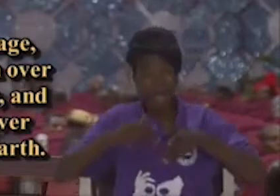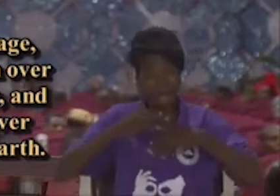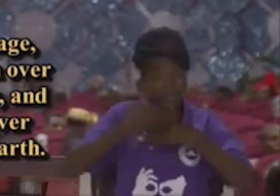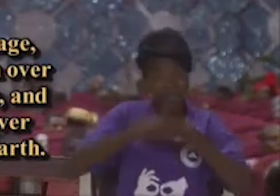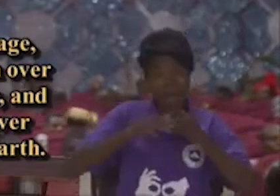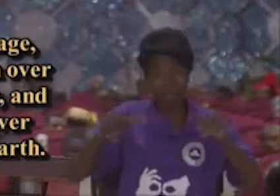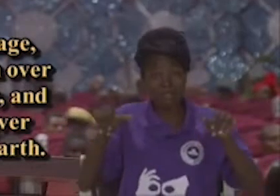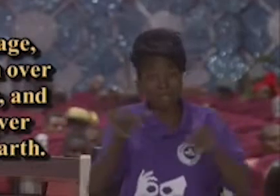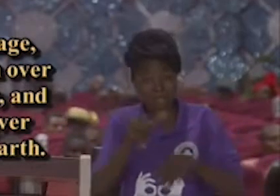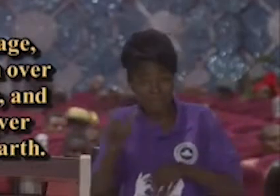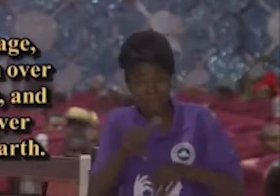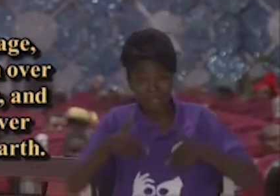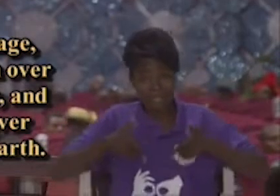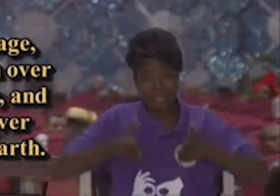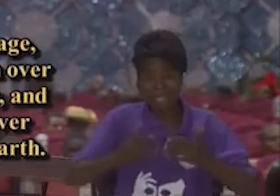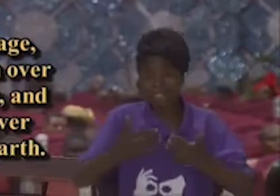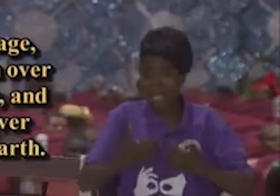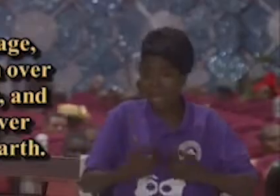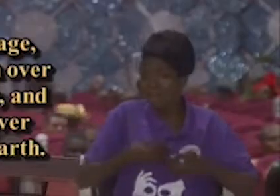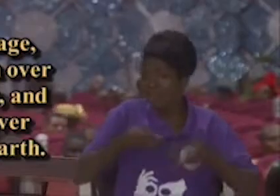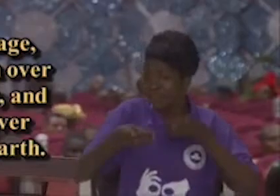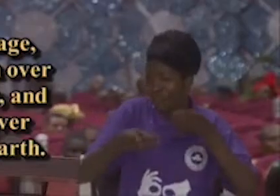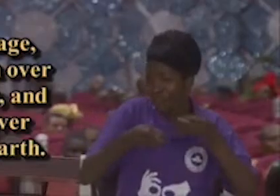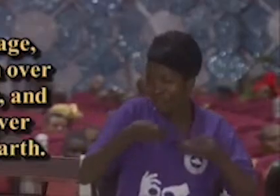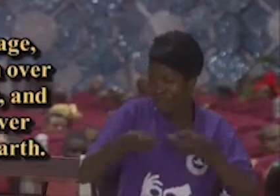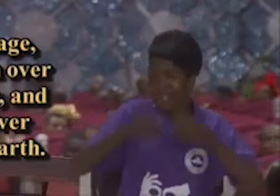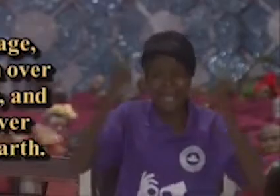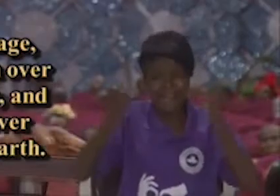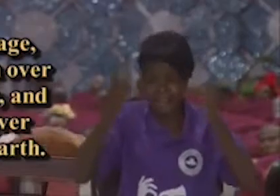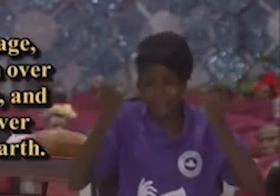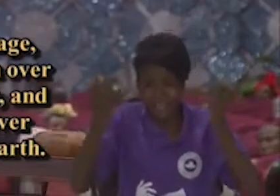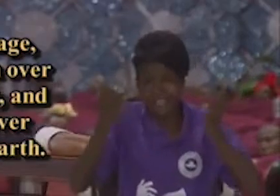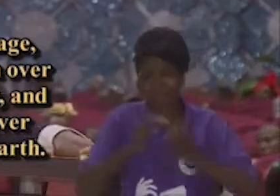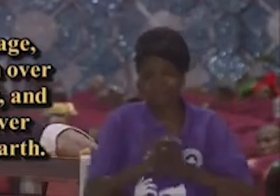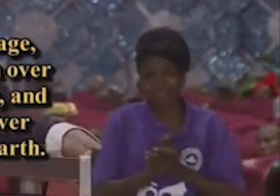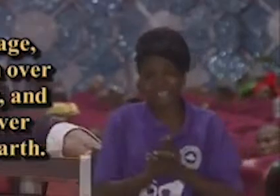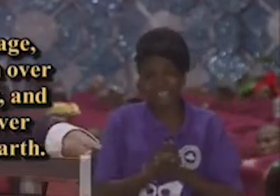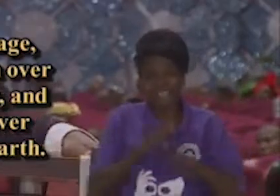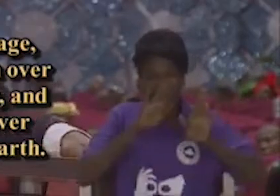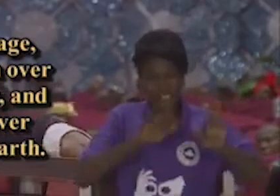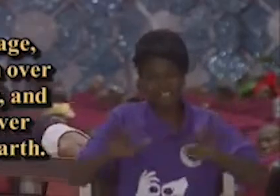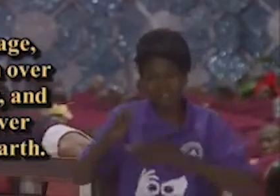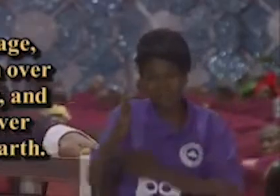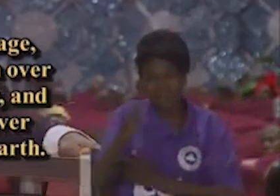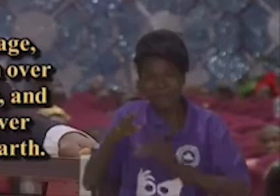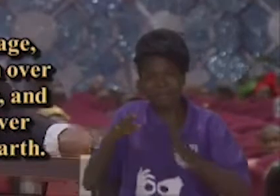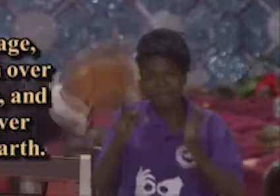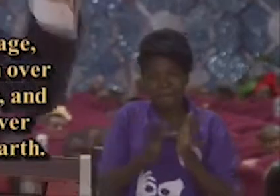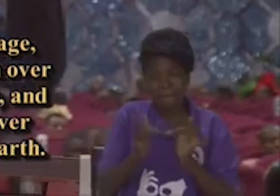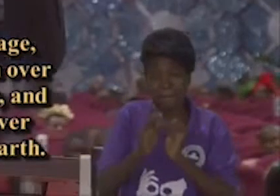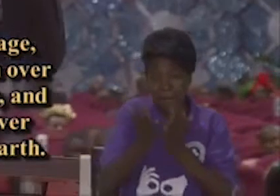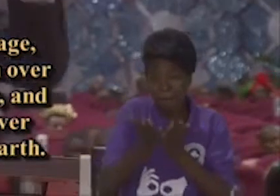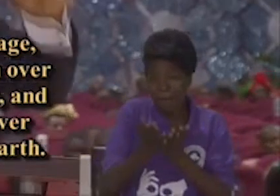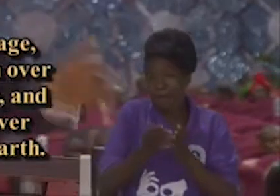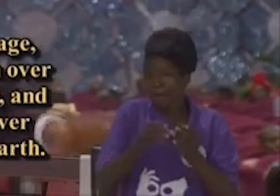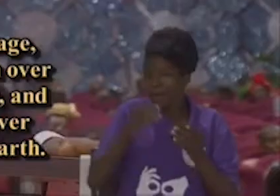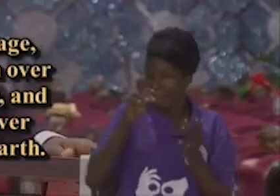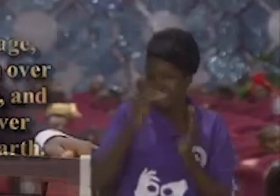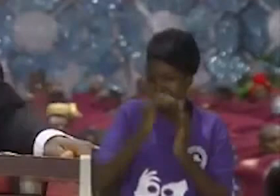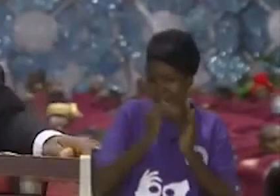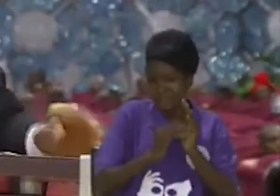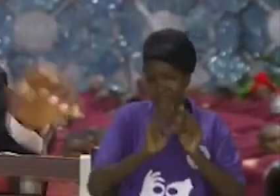likeness, and let them have dominion. Hallelujah. Beloved, the scripture we've just read does two things for